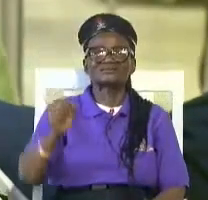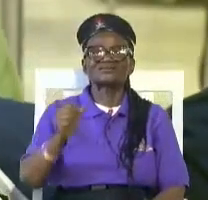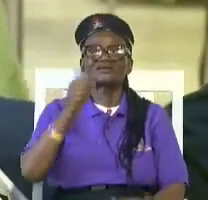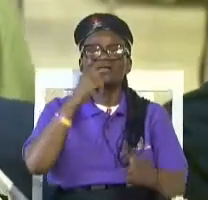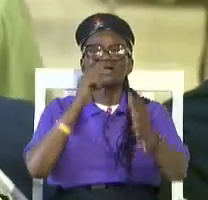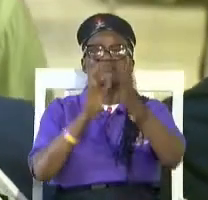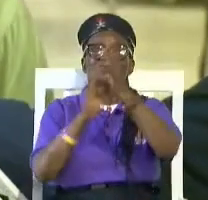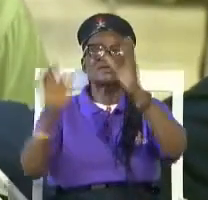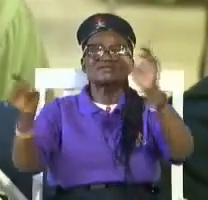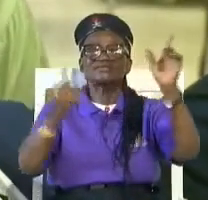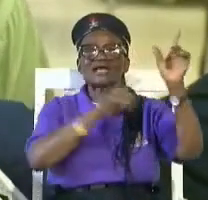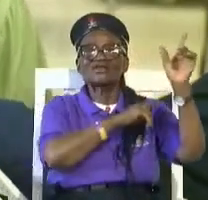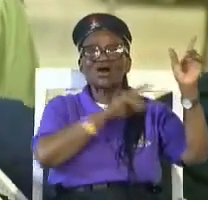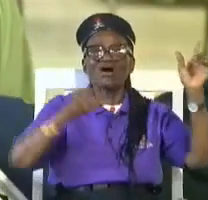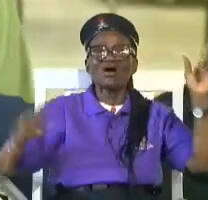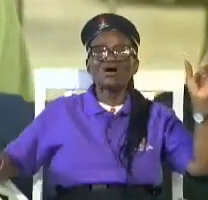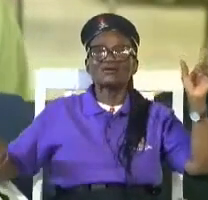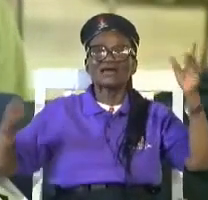Praise the Lord.